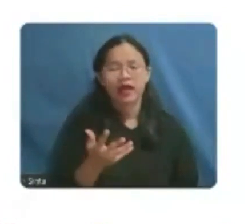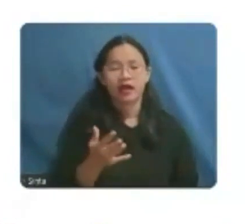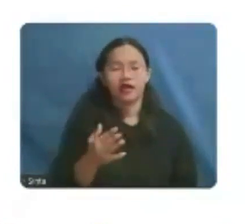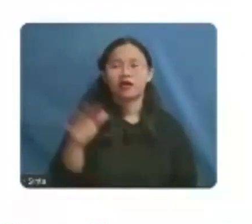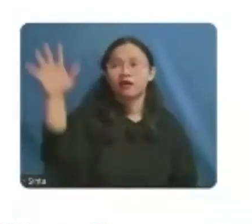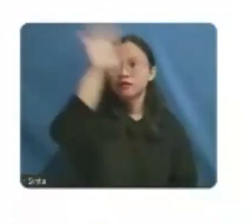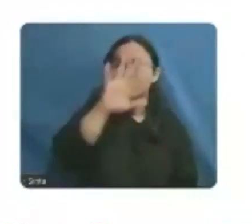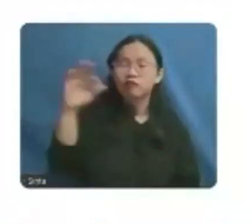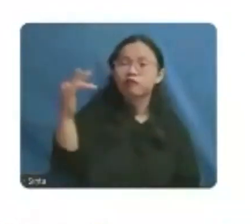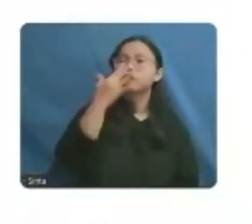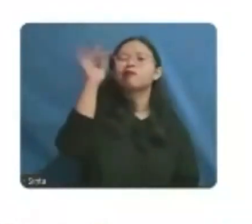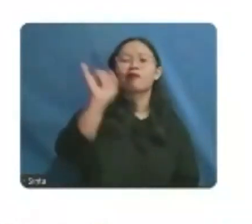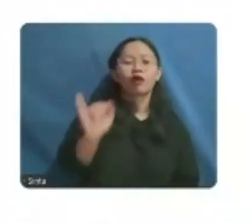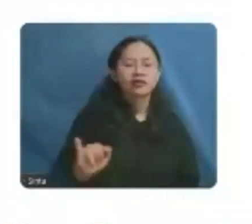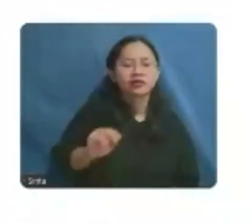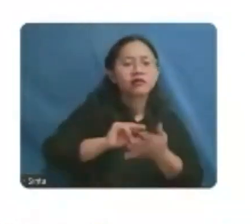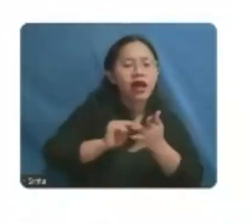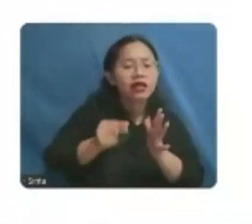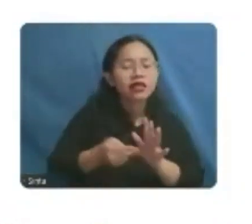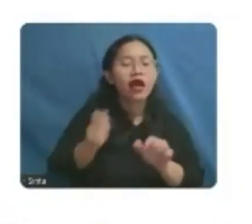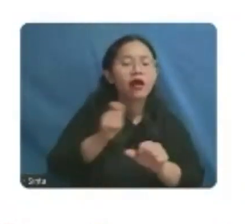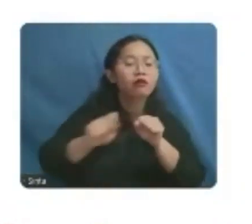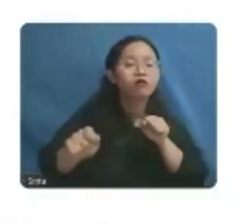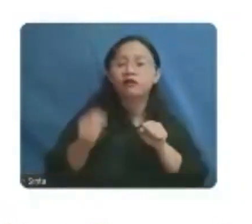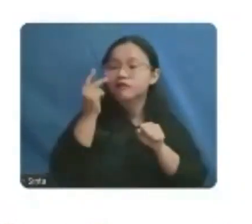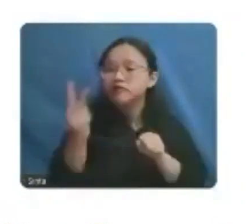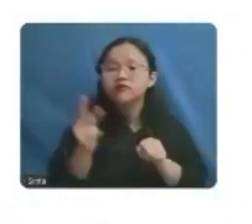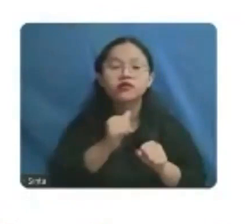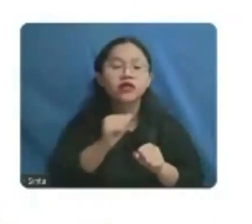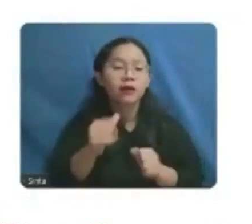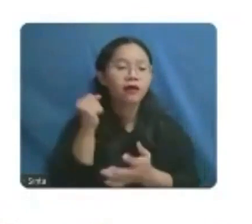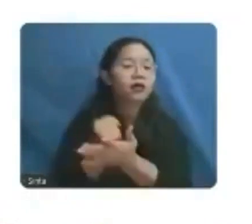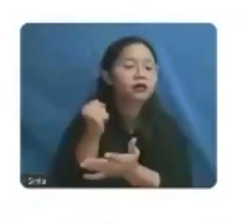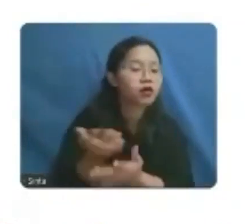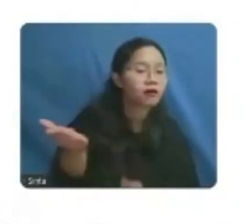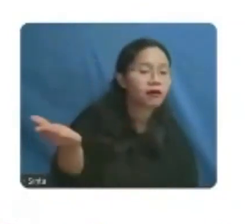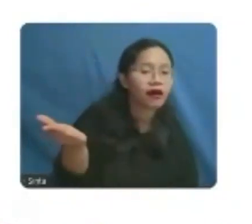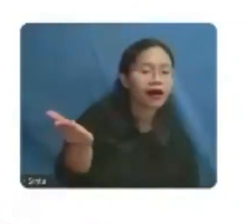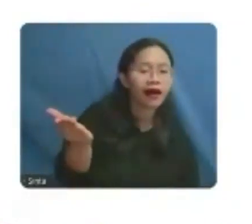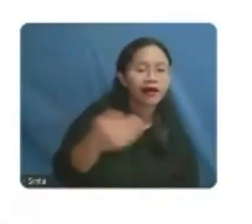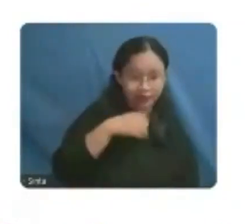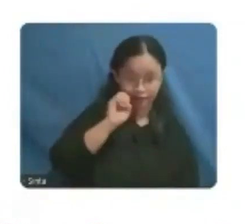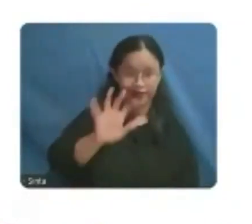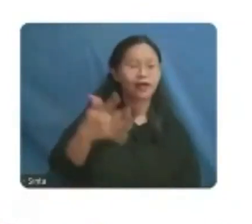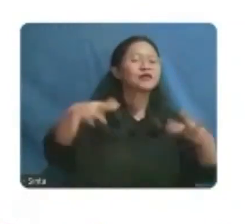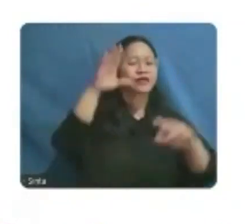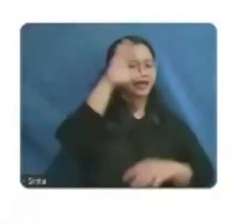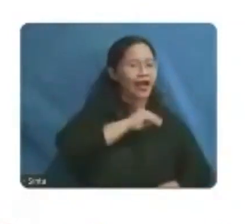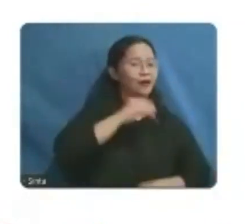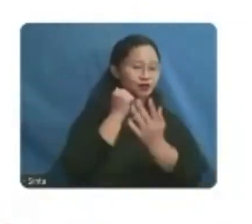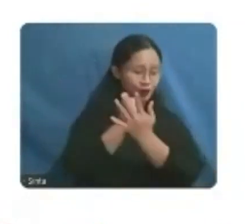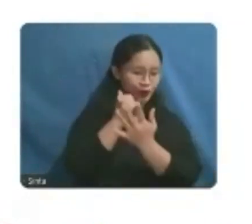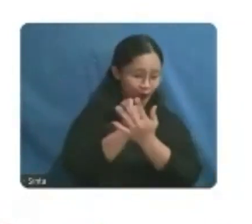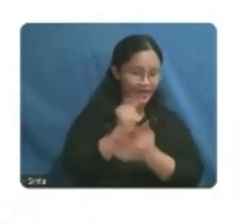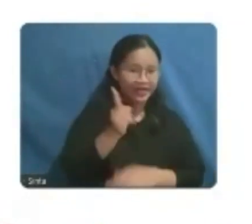mining. So they're the groups that we should be focusing on through our sort of state policies, national policies,